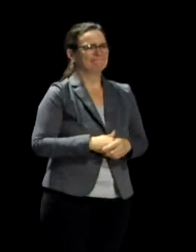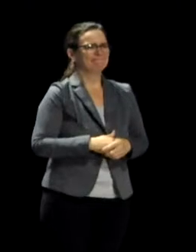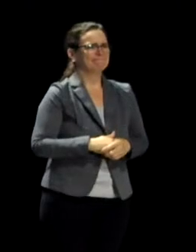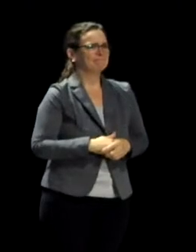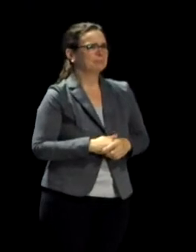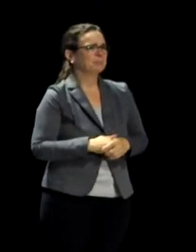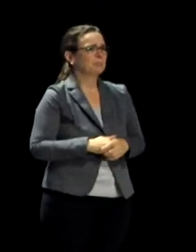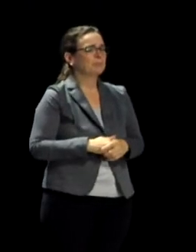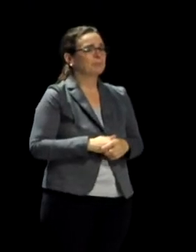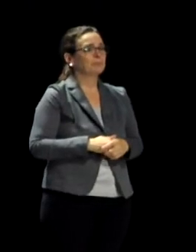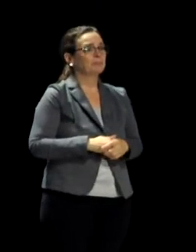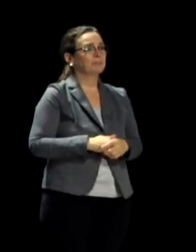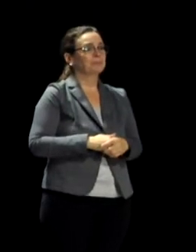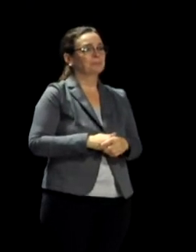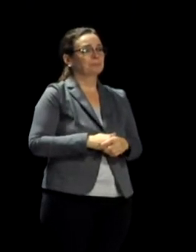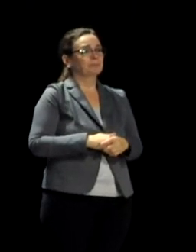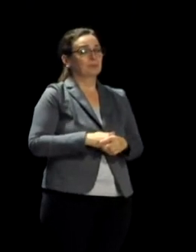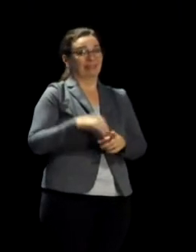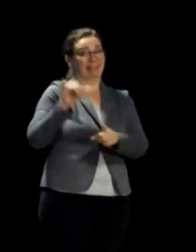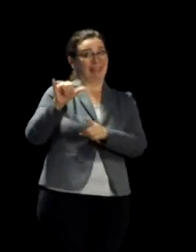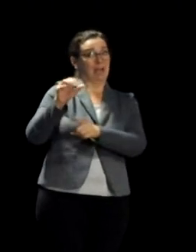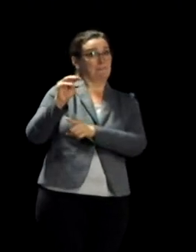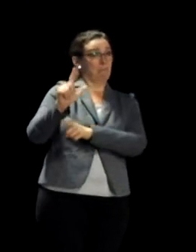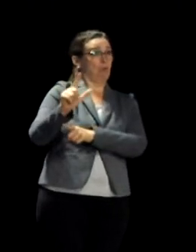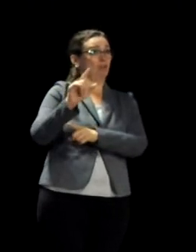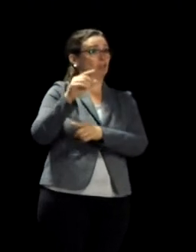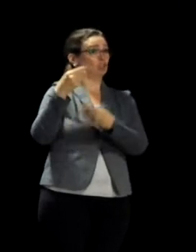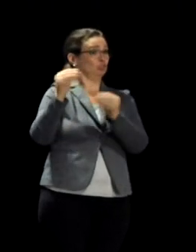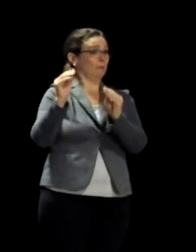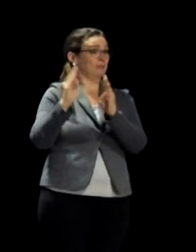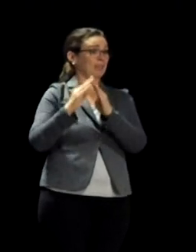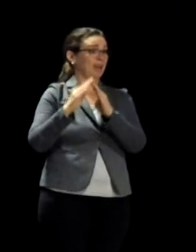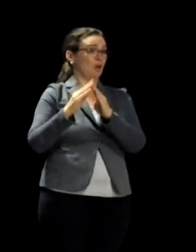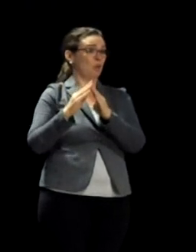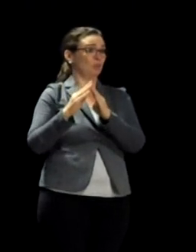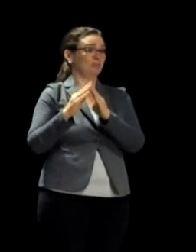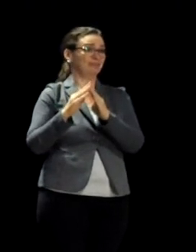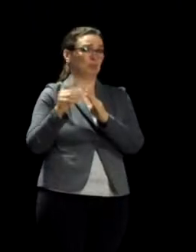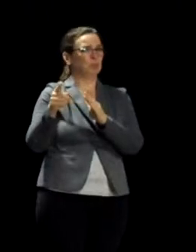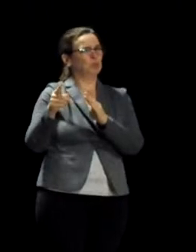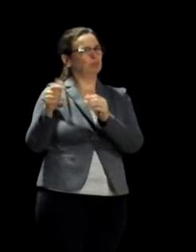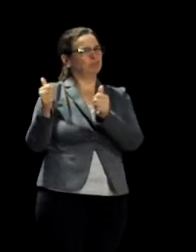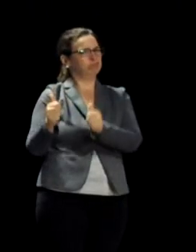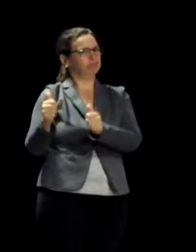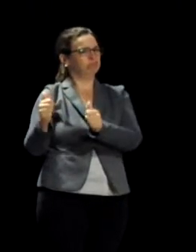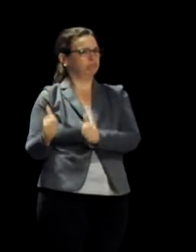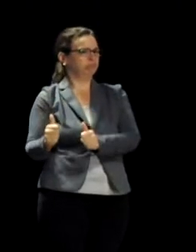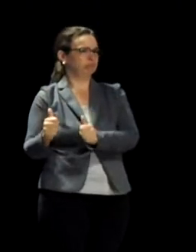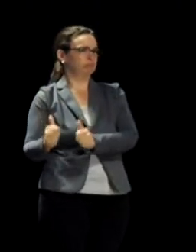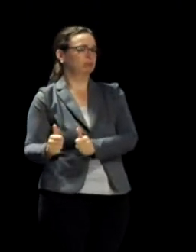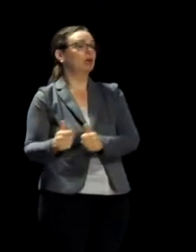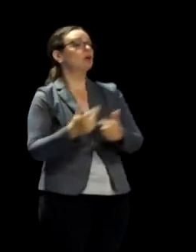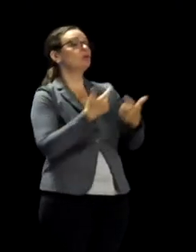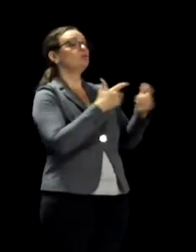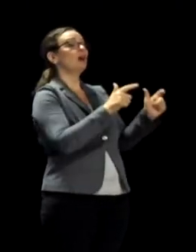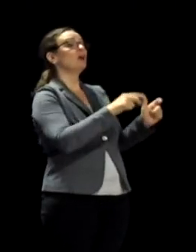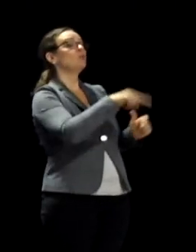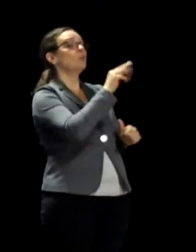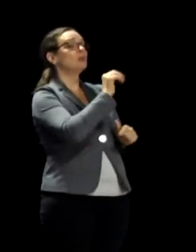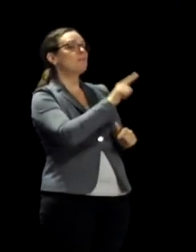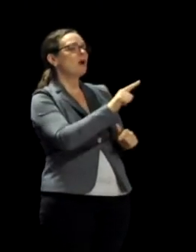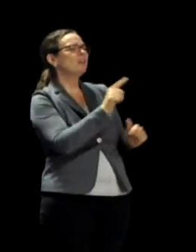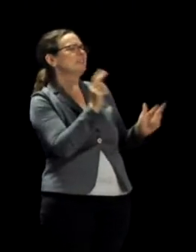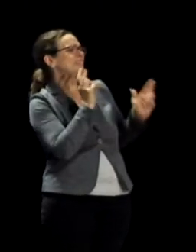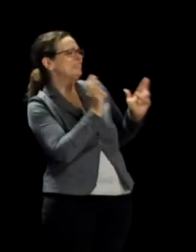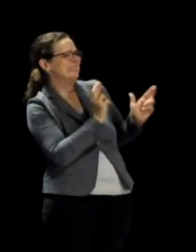right thing for a long time. Now, Great Northern Mall, I'm hoping, is looking at what their MERV rating is